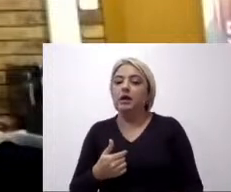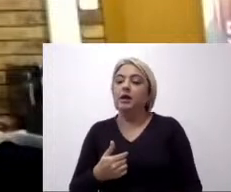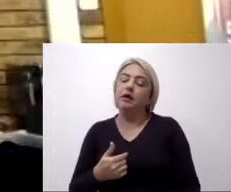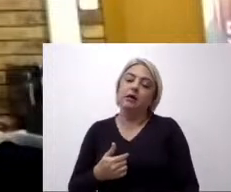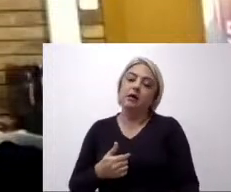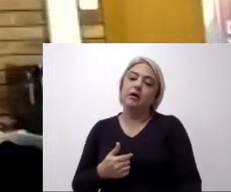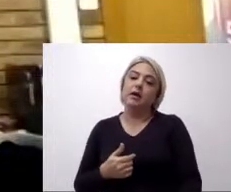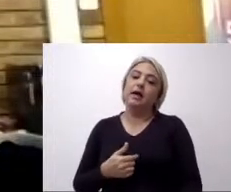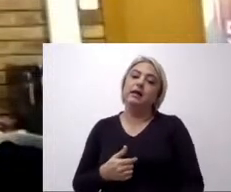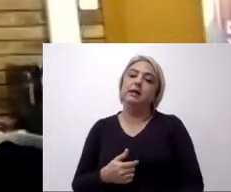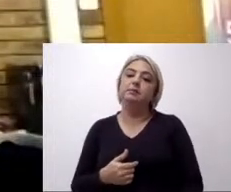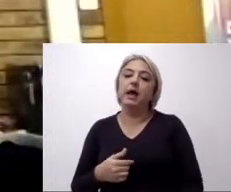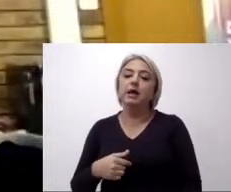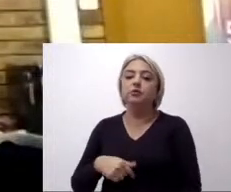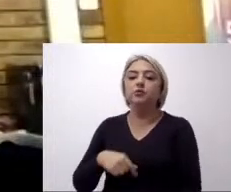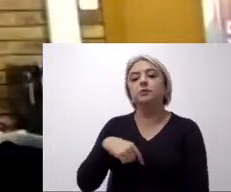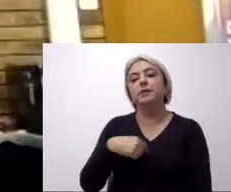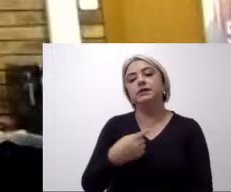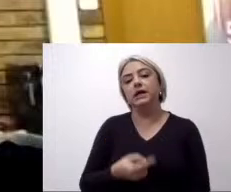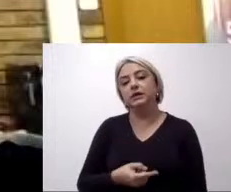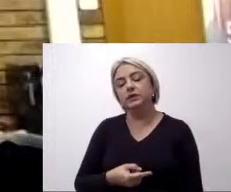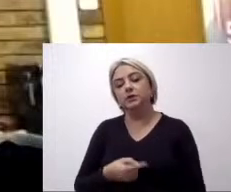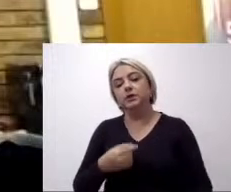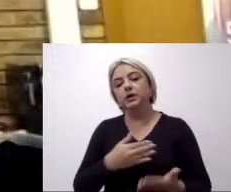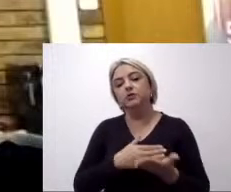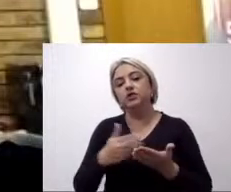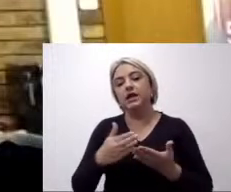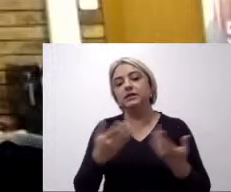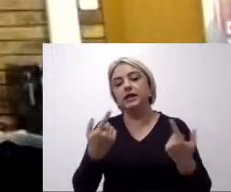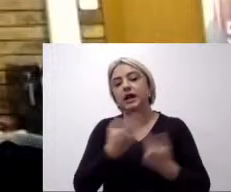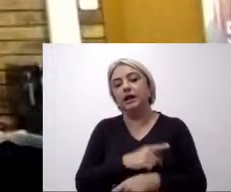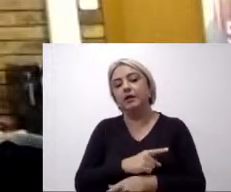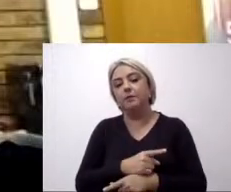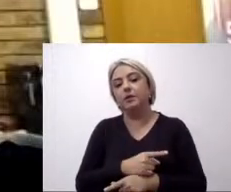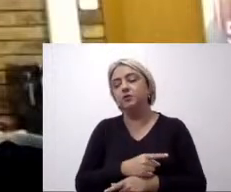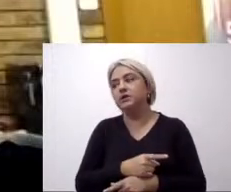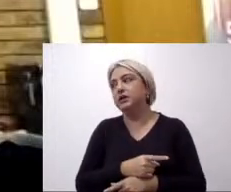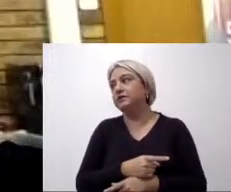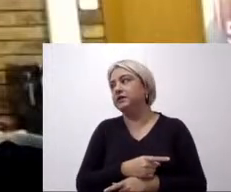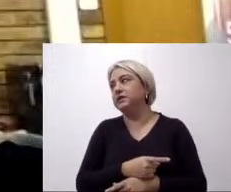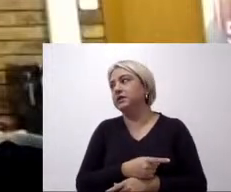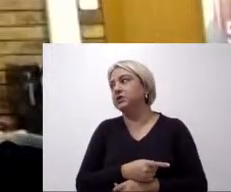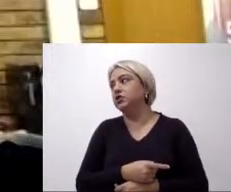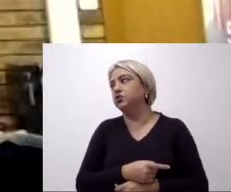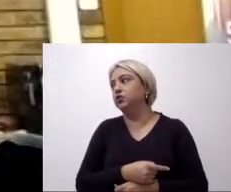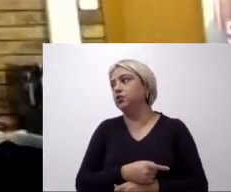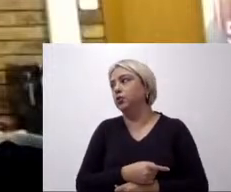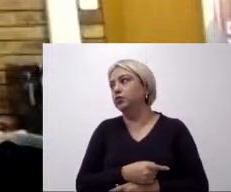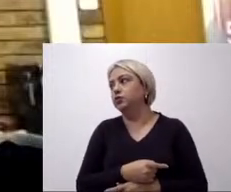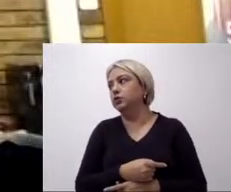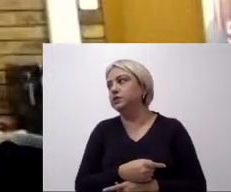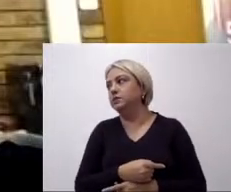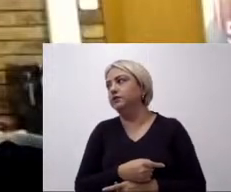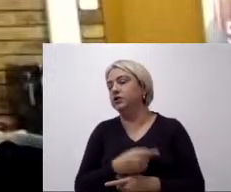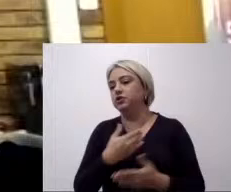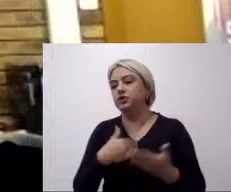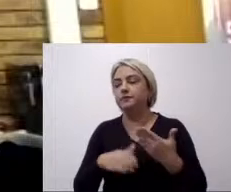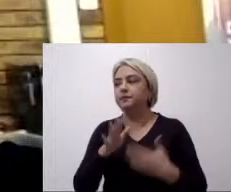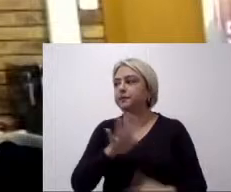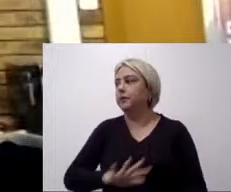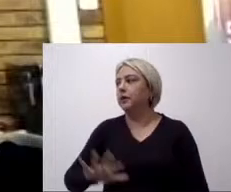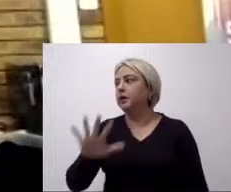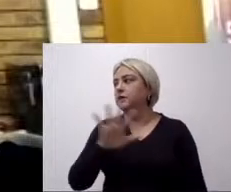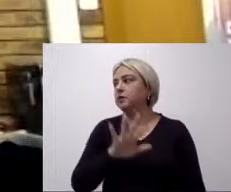opposite, people who support solution is generally